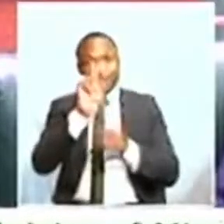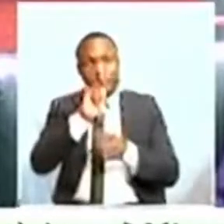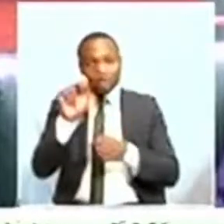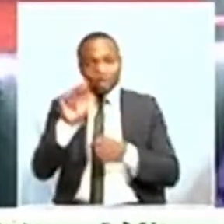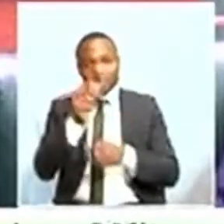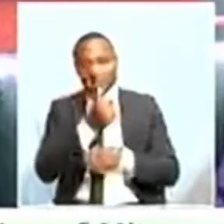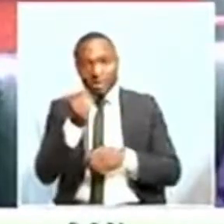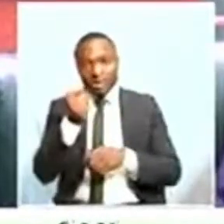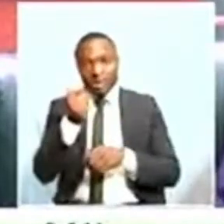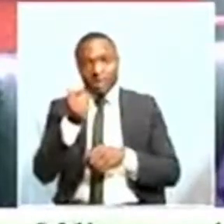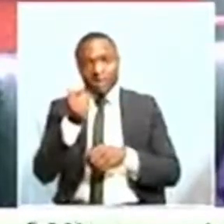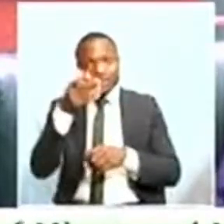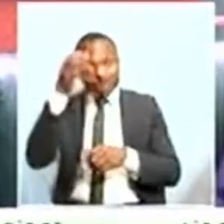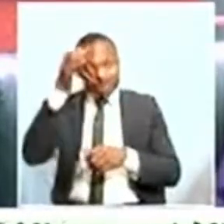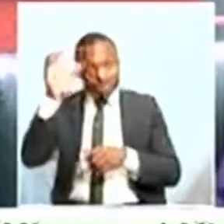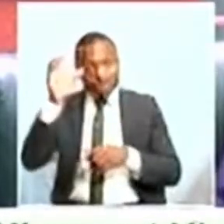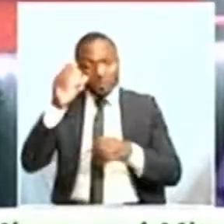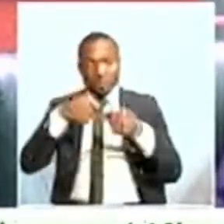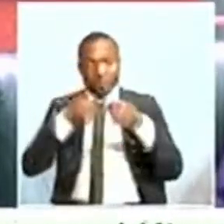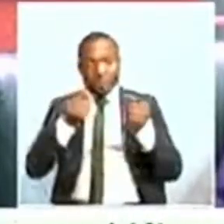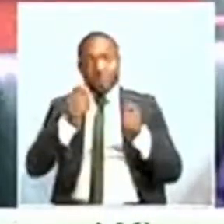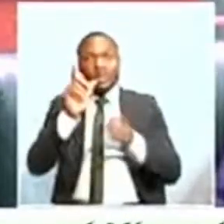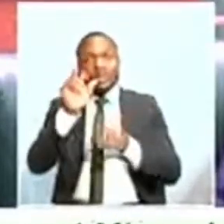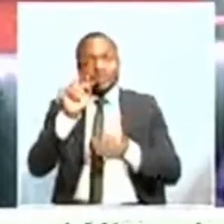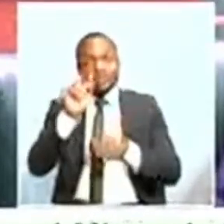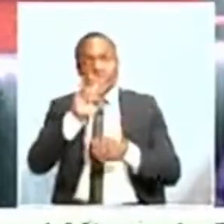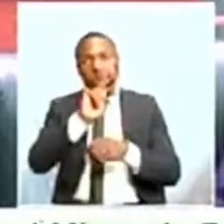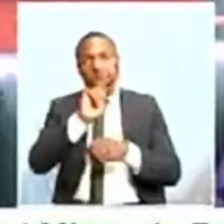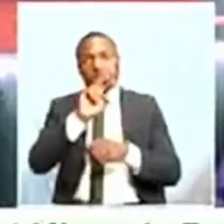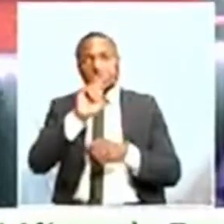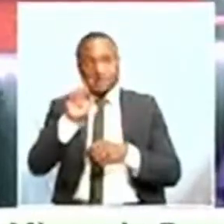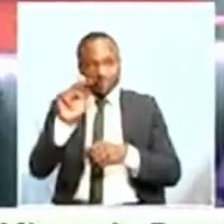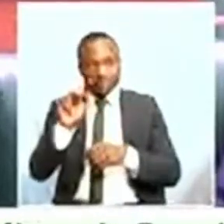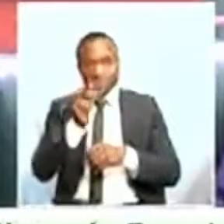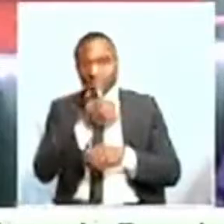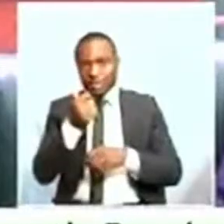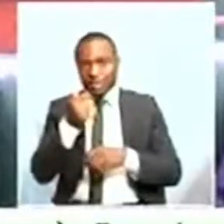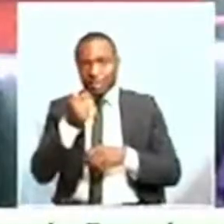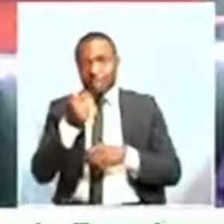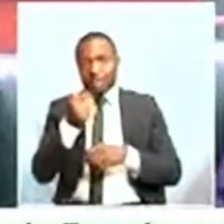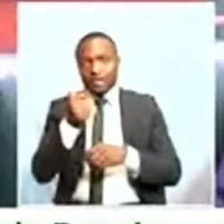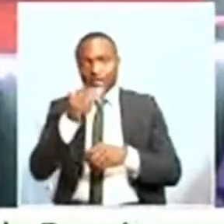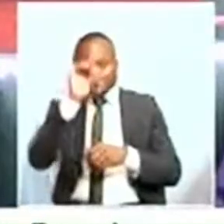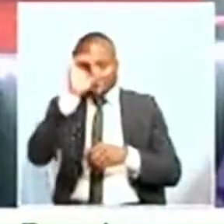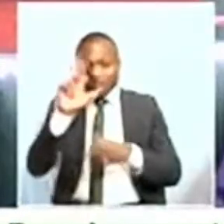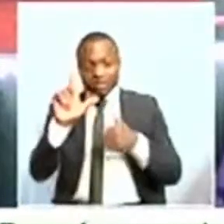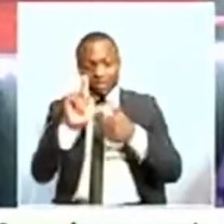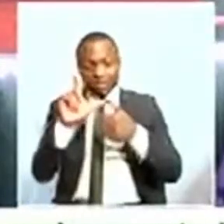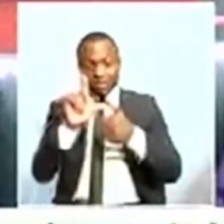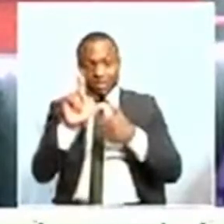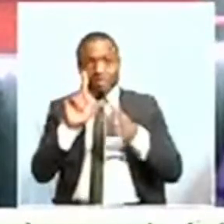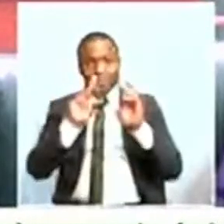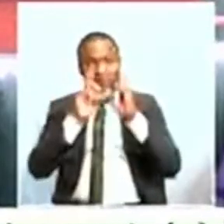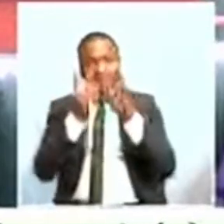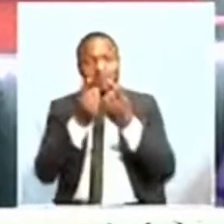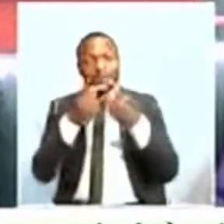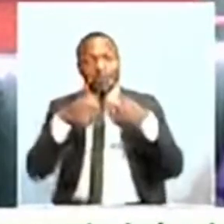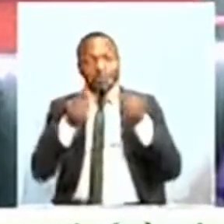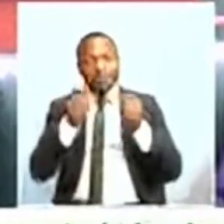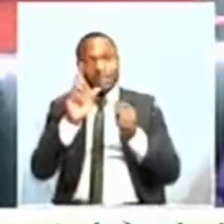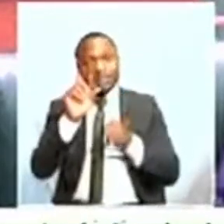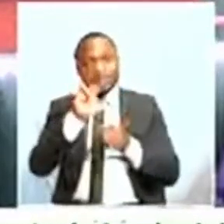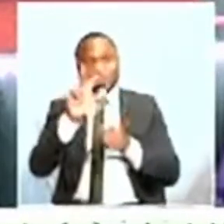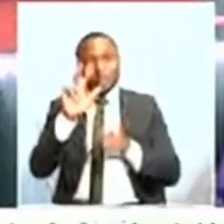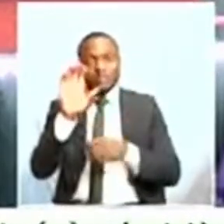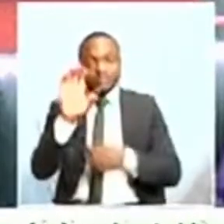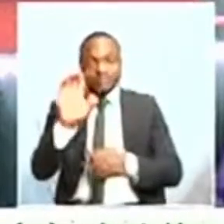in Chingola 2022, and Kavula Mining Limited in Fuanyama District in 2023. C,